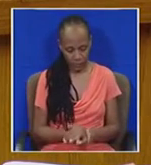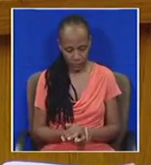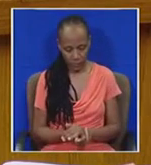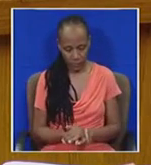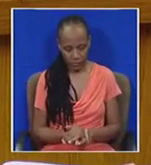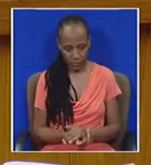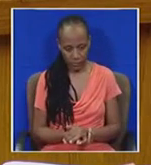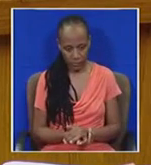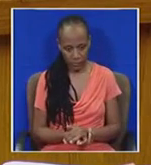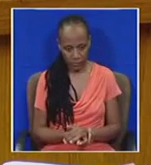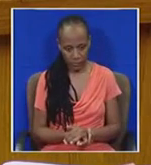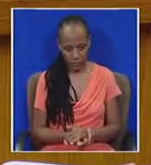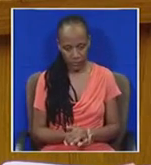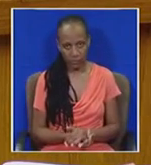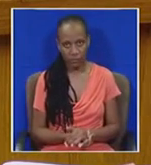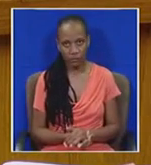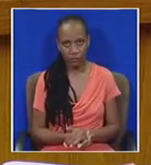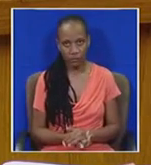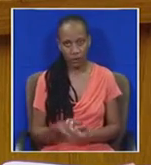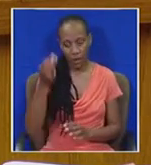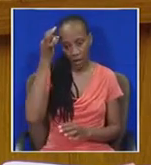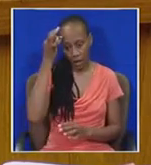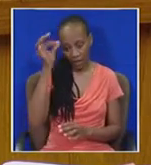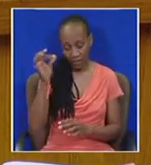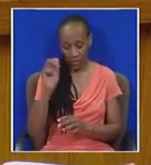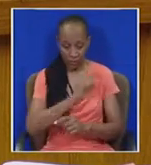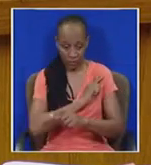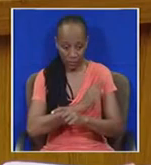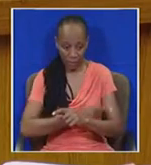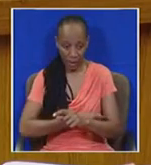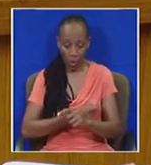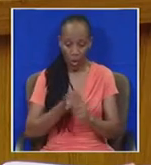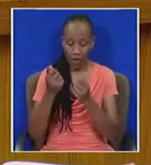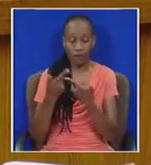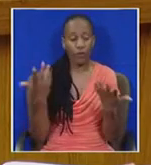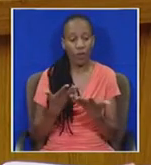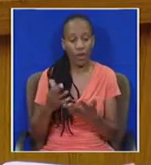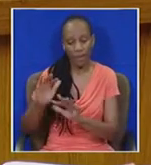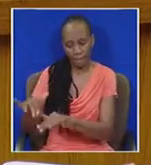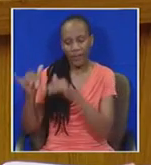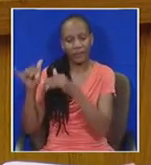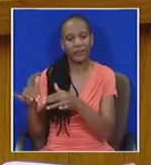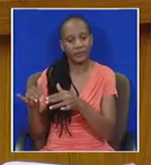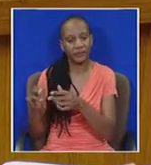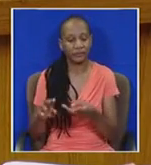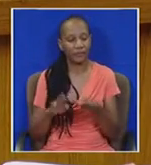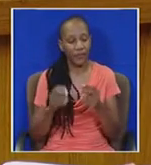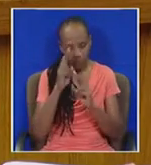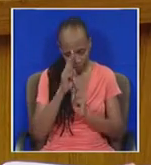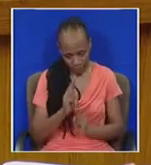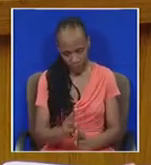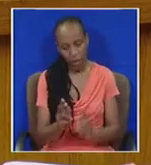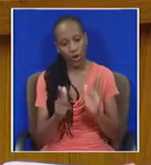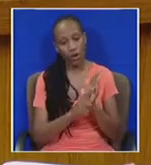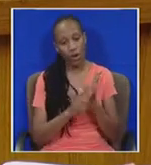that the authority of state is vested in this parliament, obeying the law, valuing the